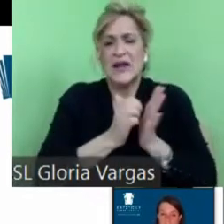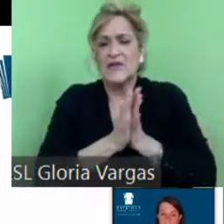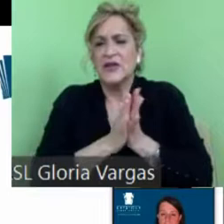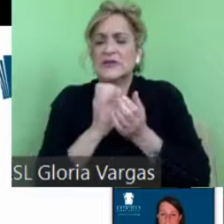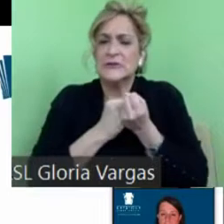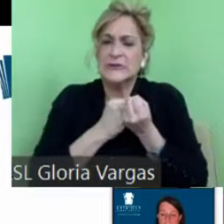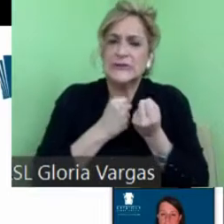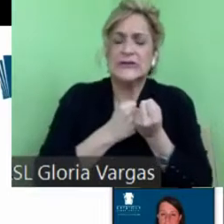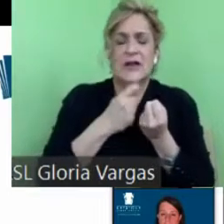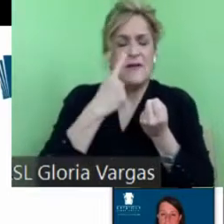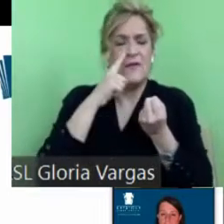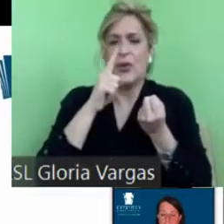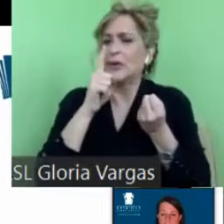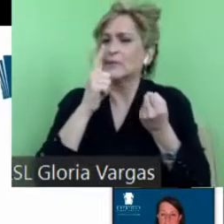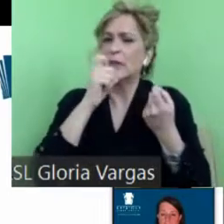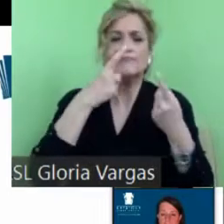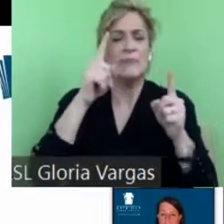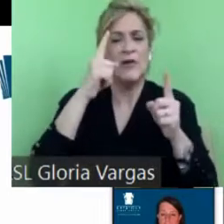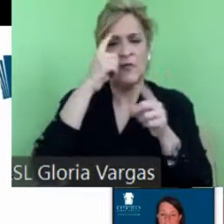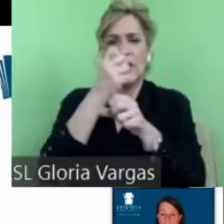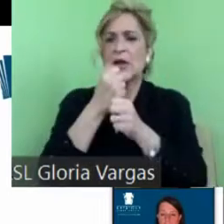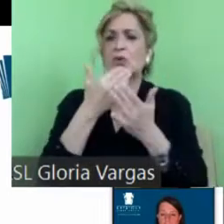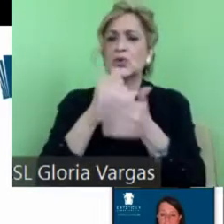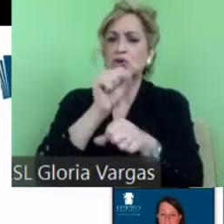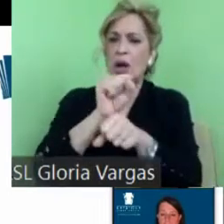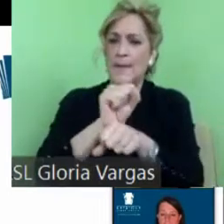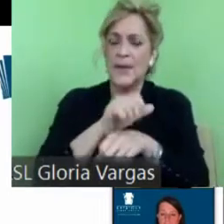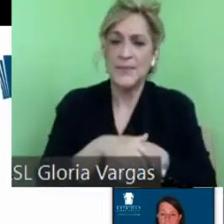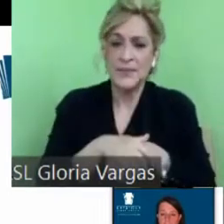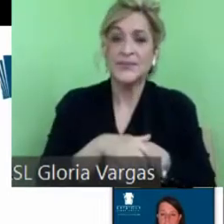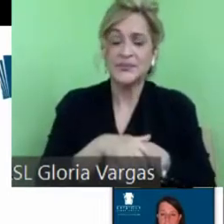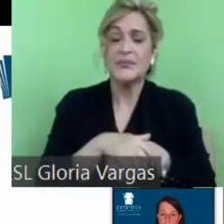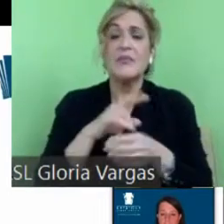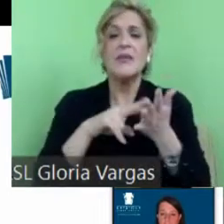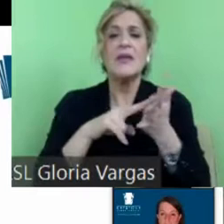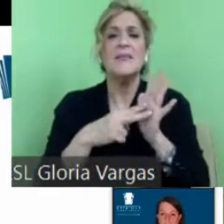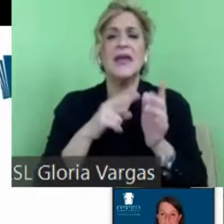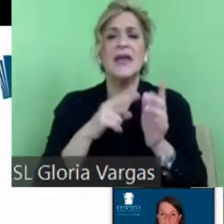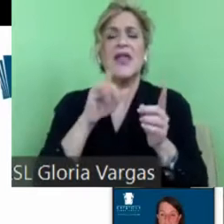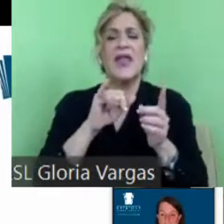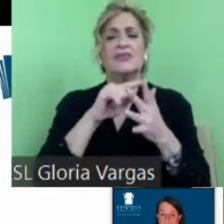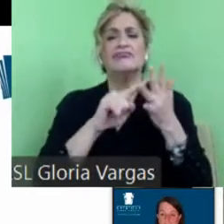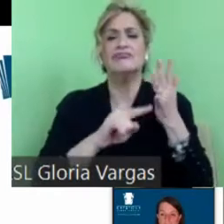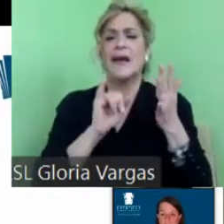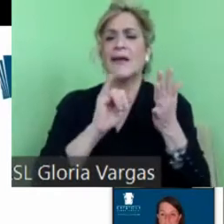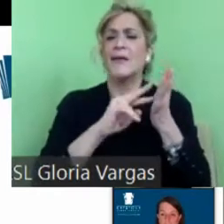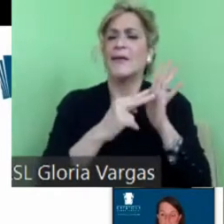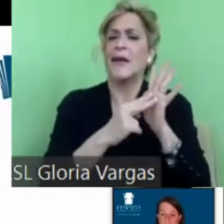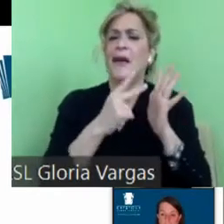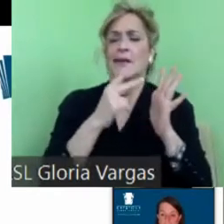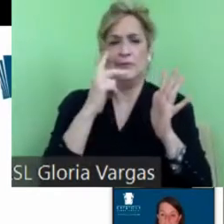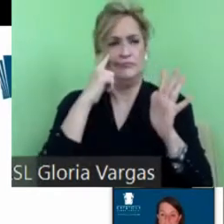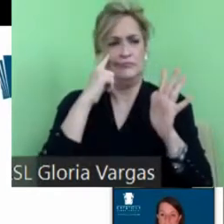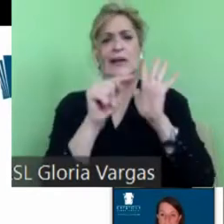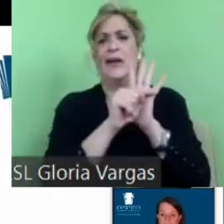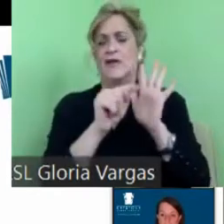employment prospects. Confronting and discrediting myths and stereotypes about the limitation of persons with